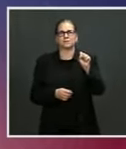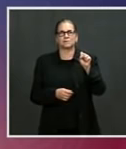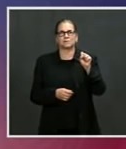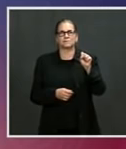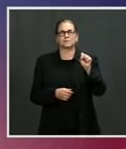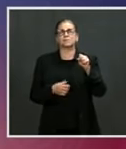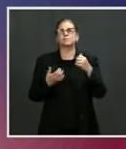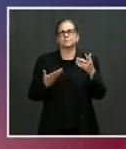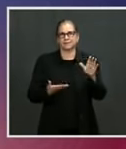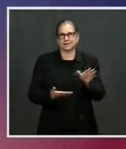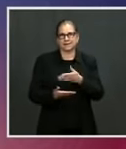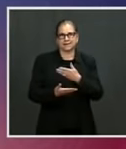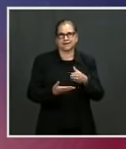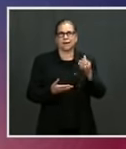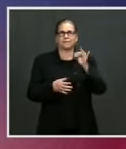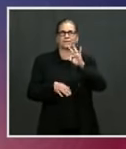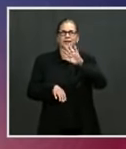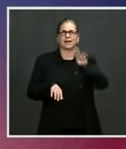national anthem.